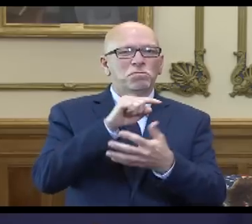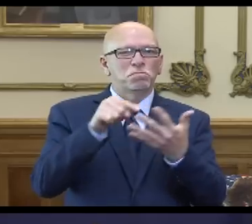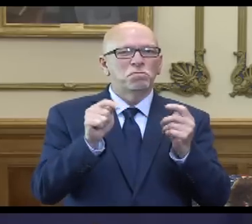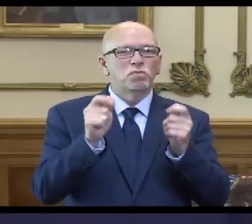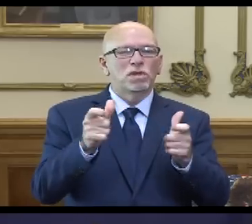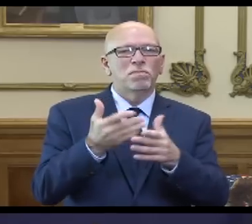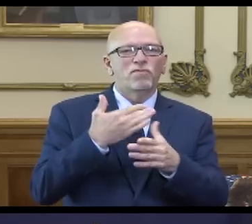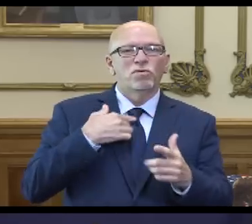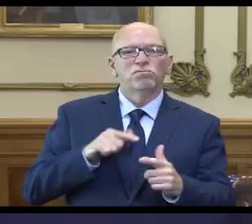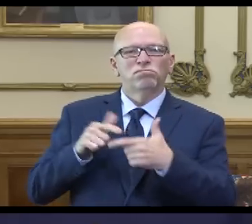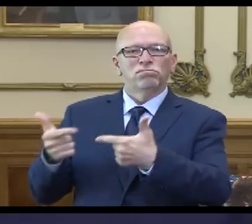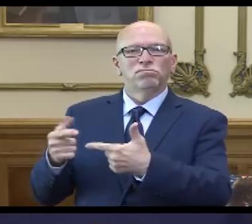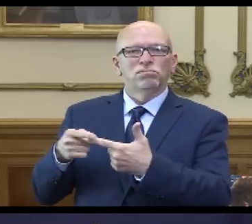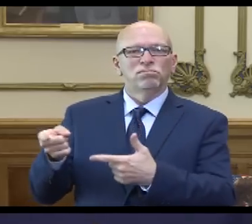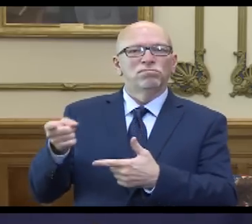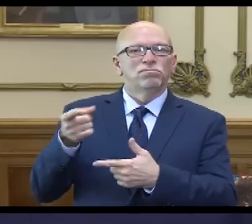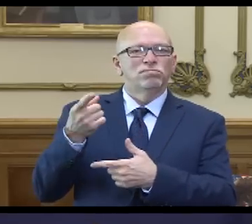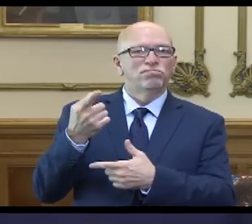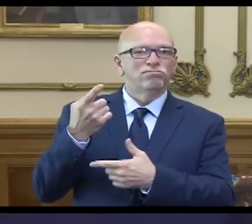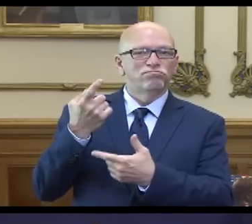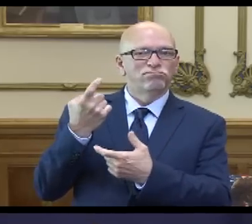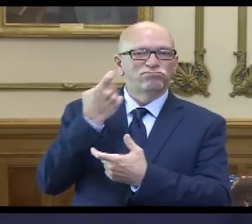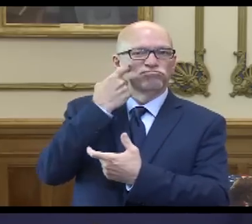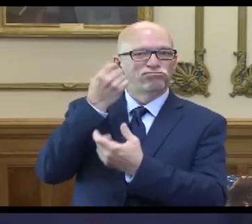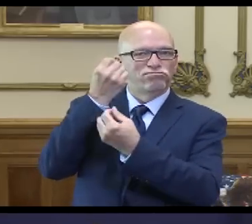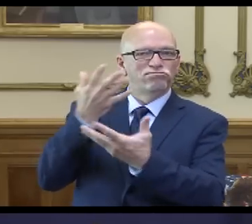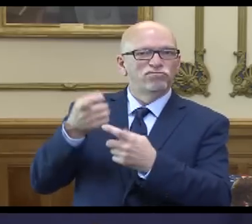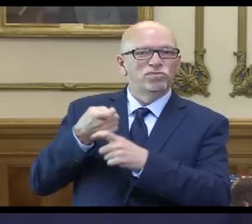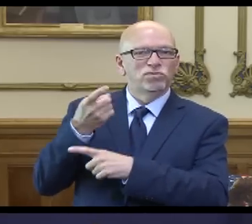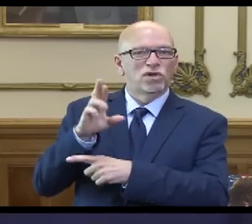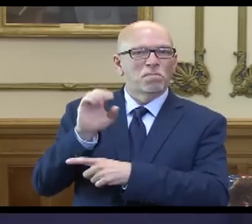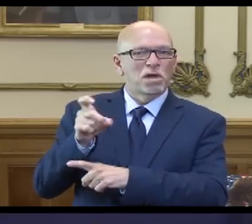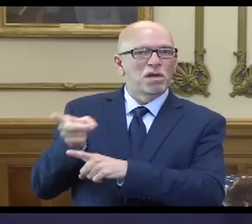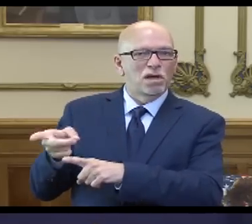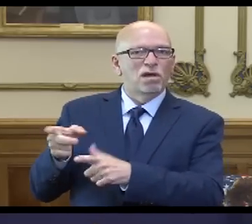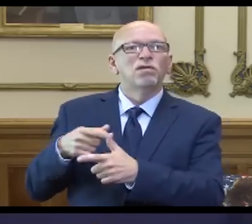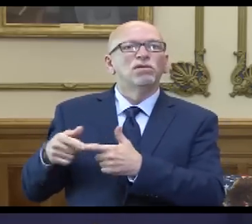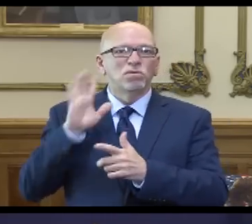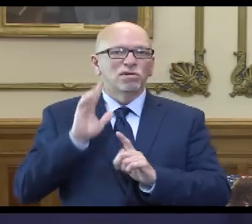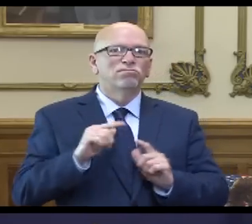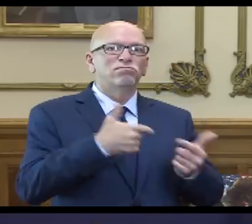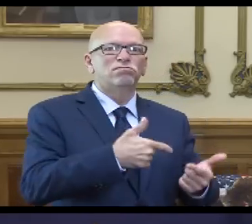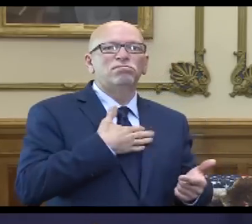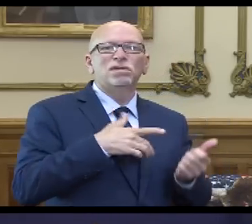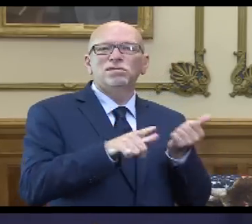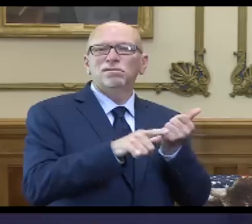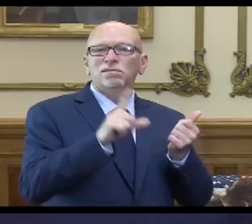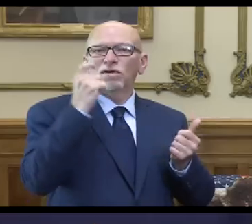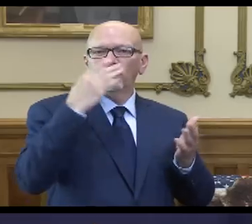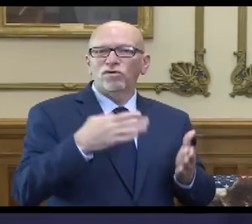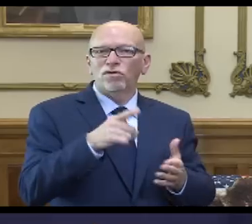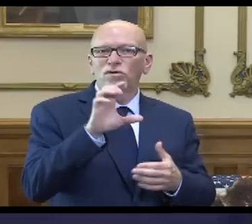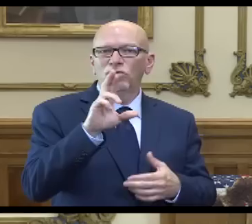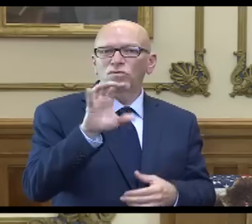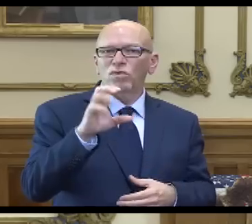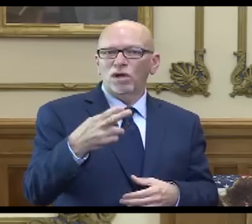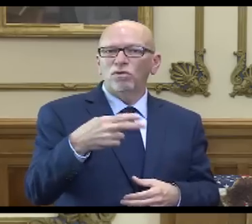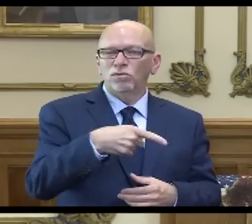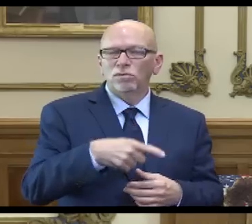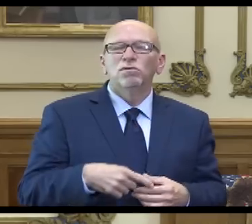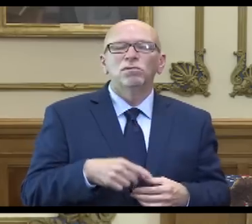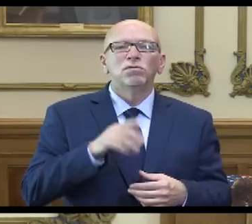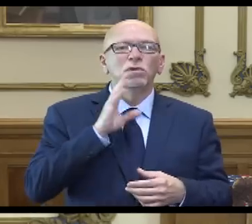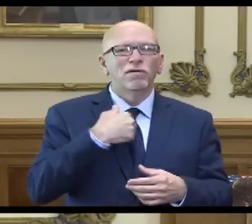quickly before we turn over and get the latest on-the-ground updates from Dr. Box, and then turn to my partner, Lieutenant Governor Crouch,